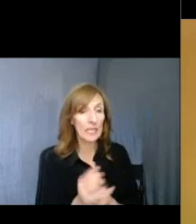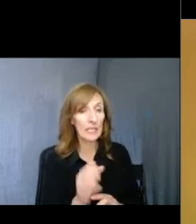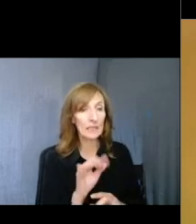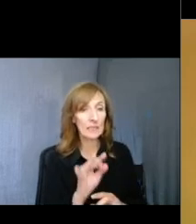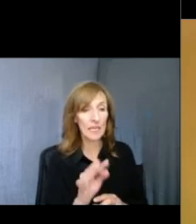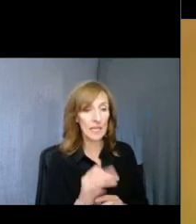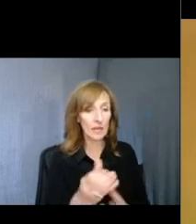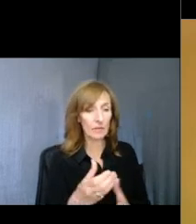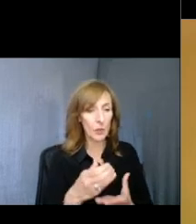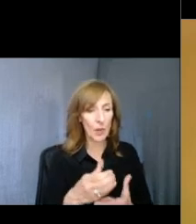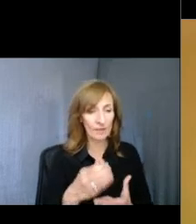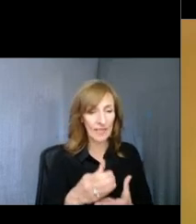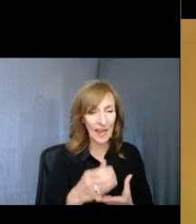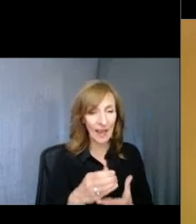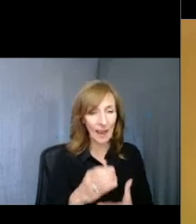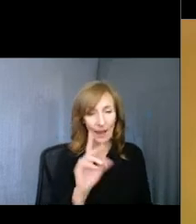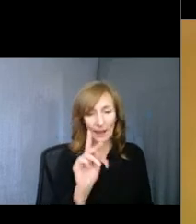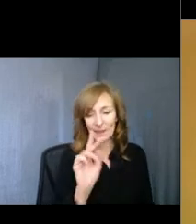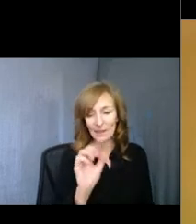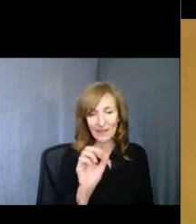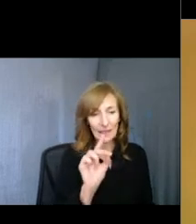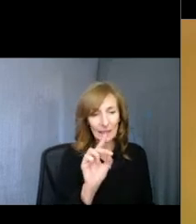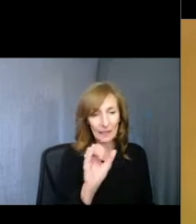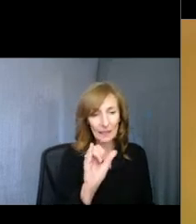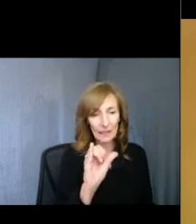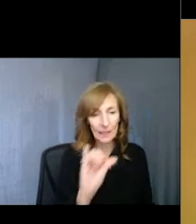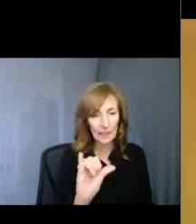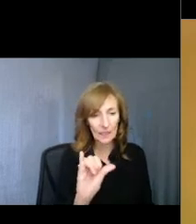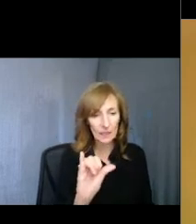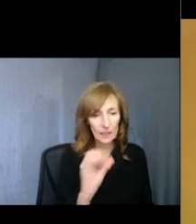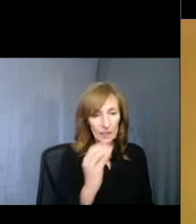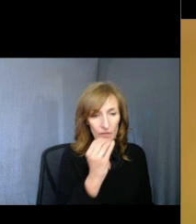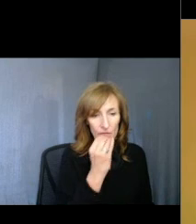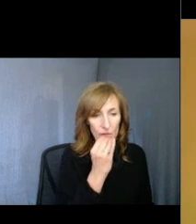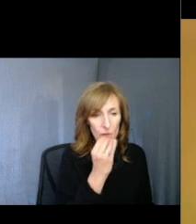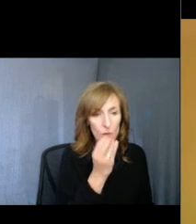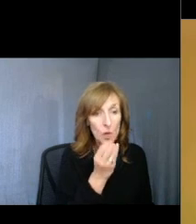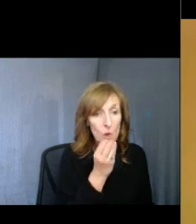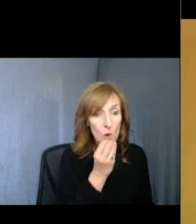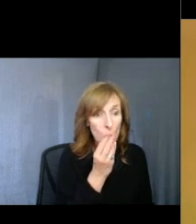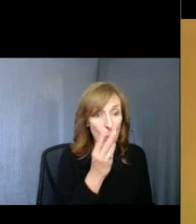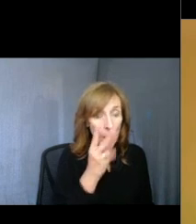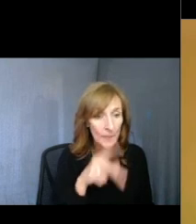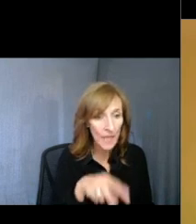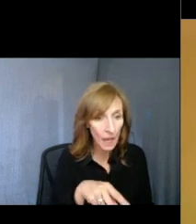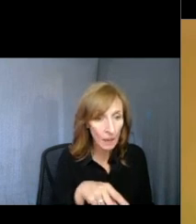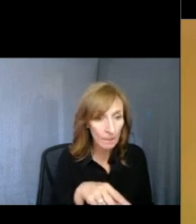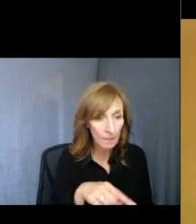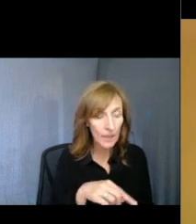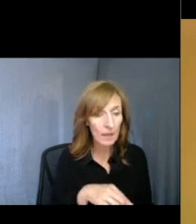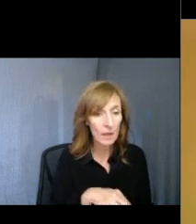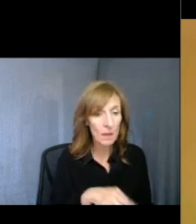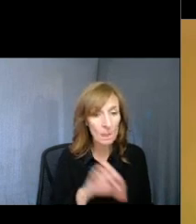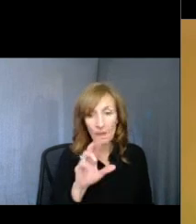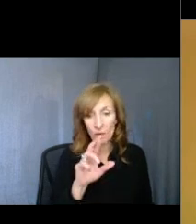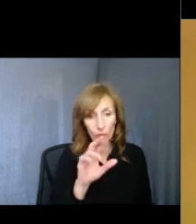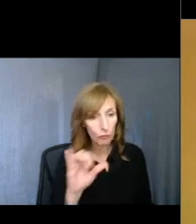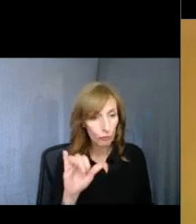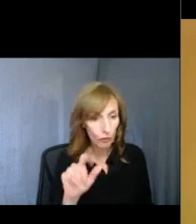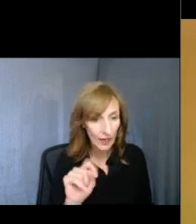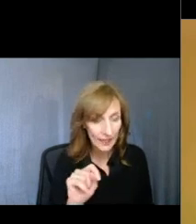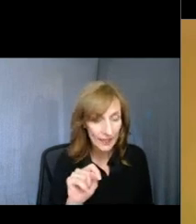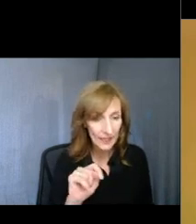kidney food, fry it. Sometimes that was help. Warm it up is often one way to both